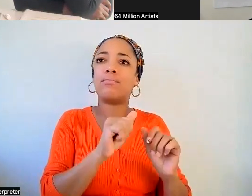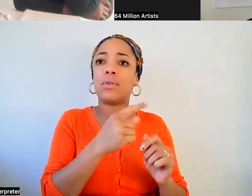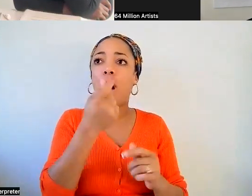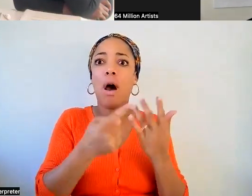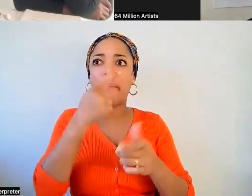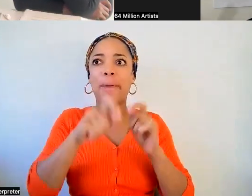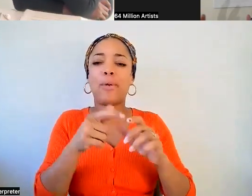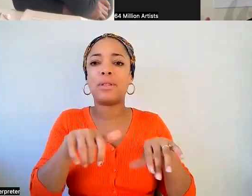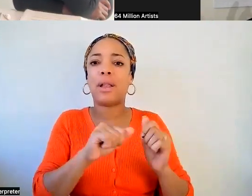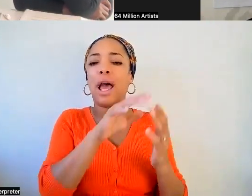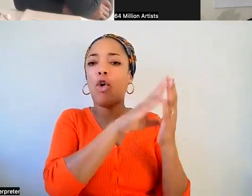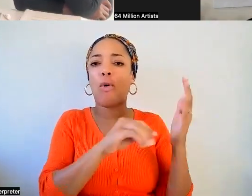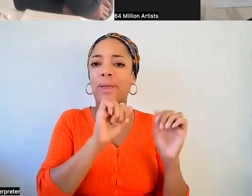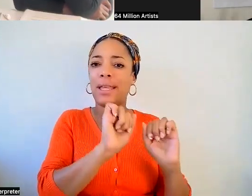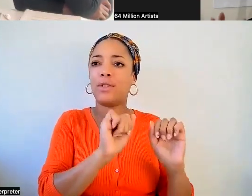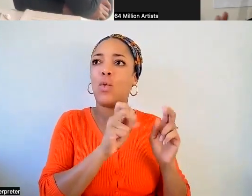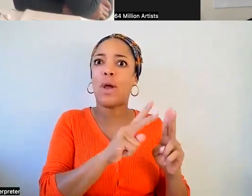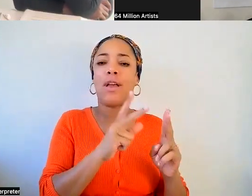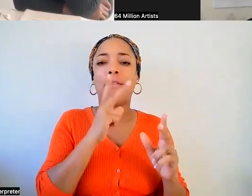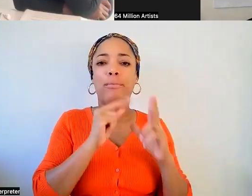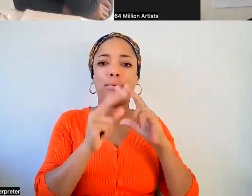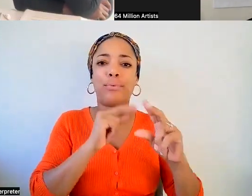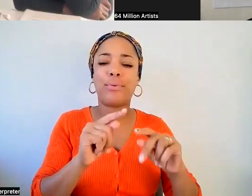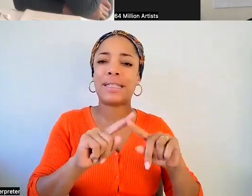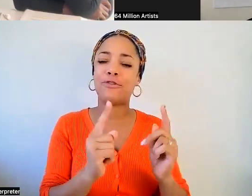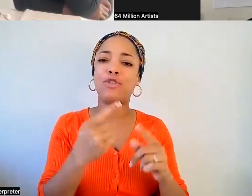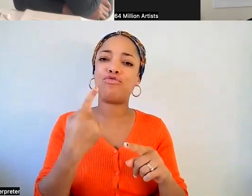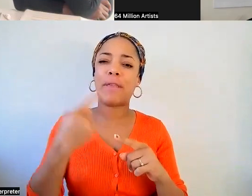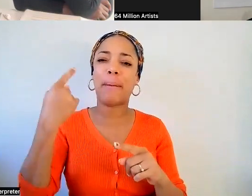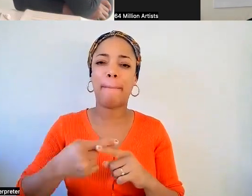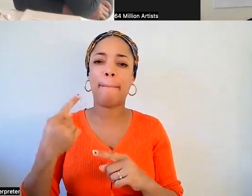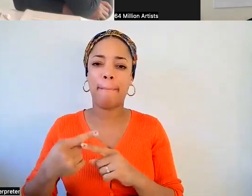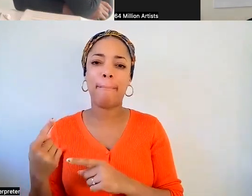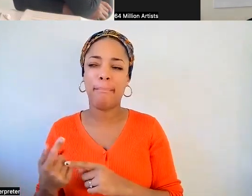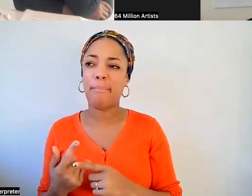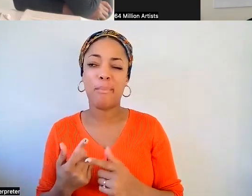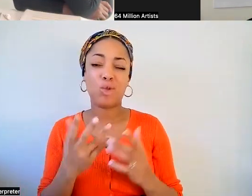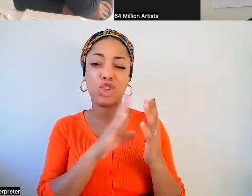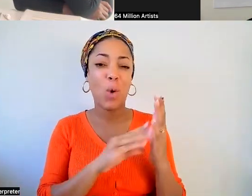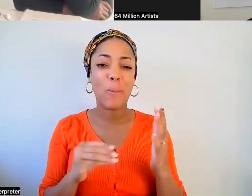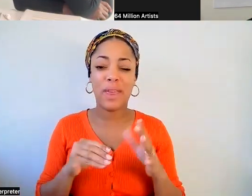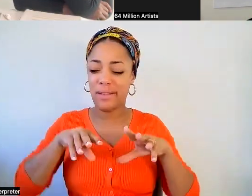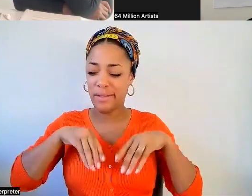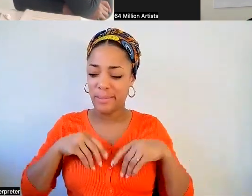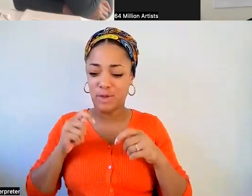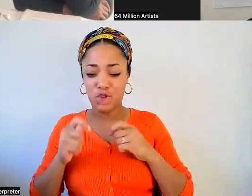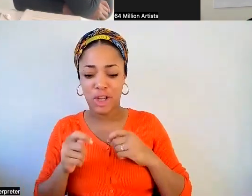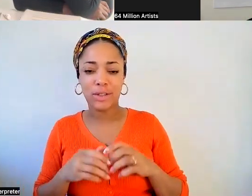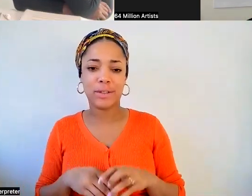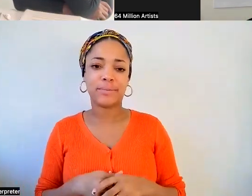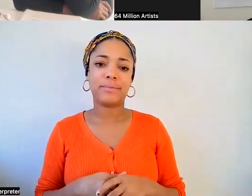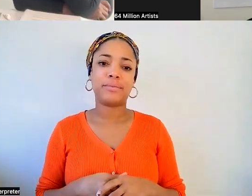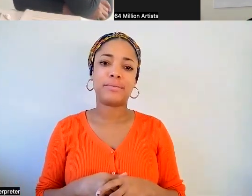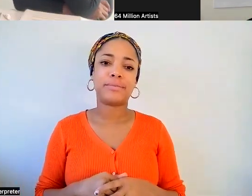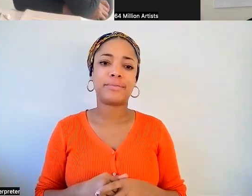got it wrong. So there's another template. Da-da-da-da-dum, da-dum-da-da-dum, da-dum-da-dum, da-da-da-dum. Yeah. Roses are red, violets are blue.